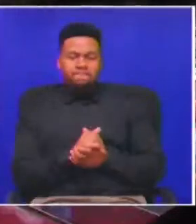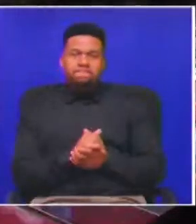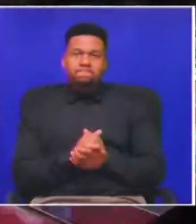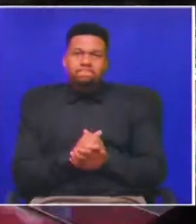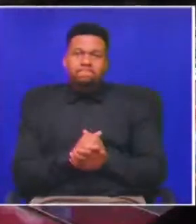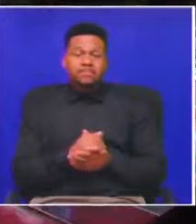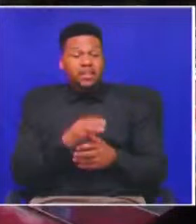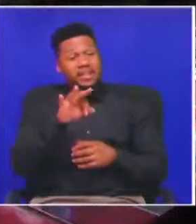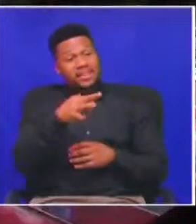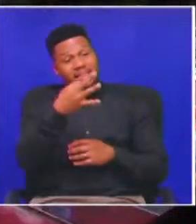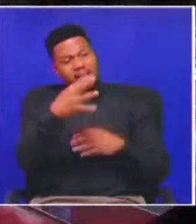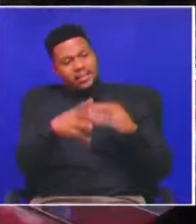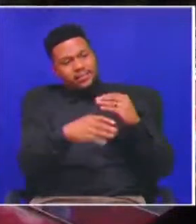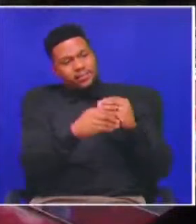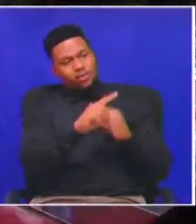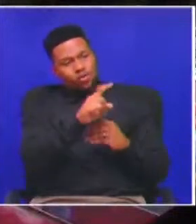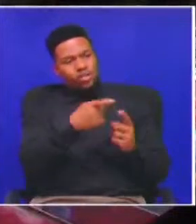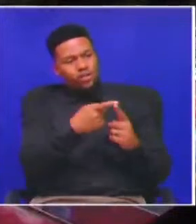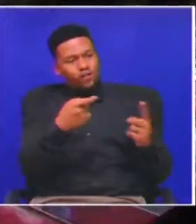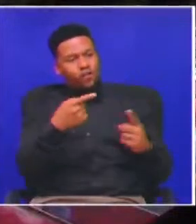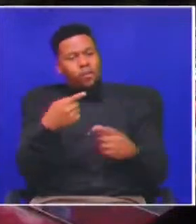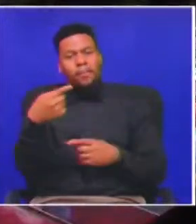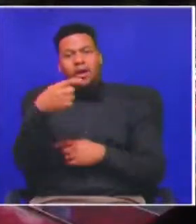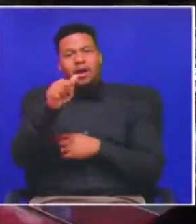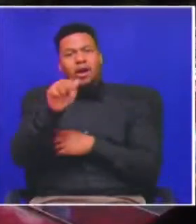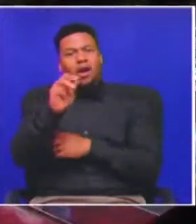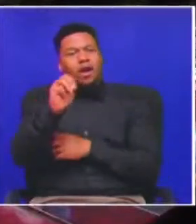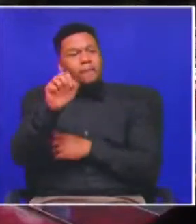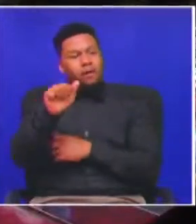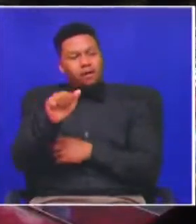will be asked by the Honourable Gama.